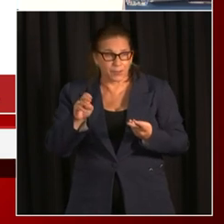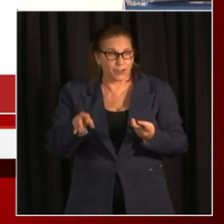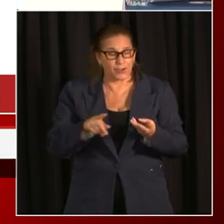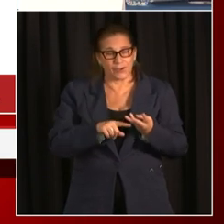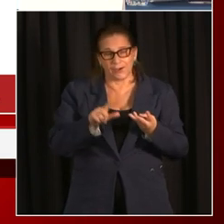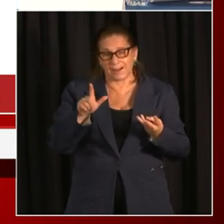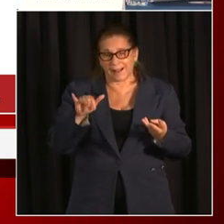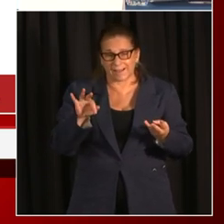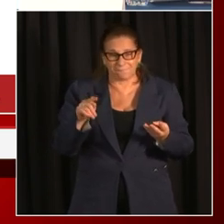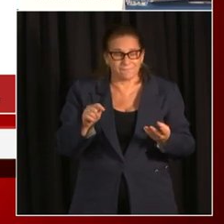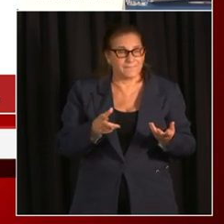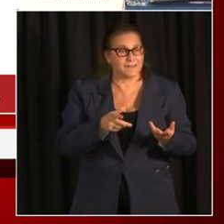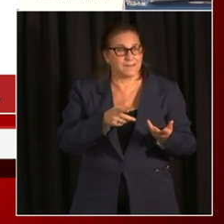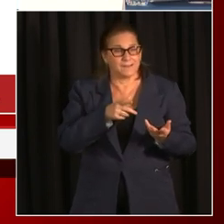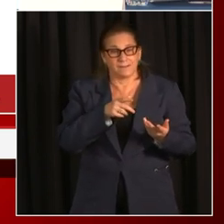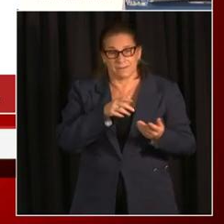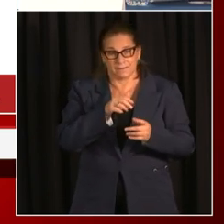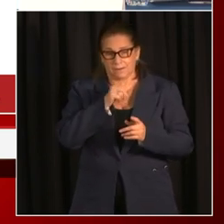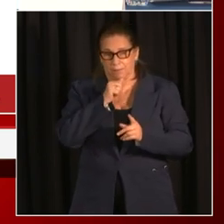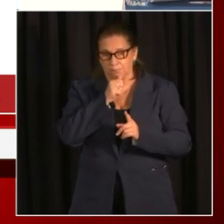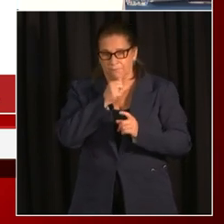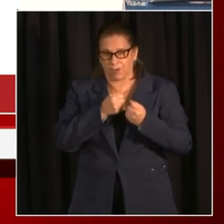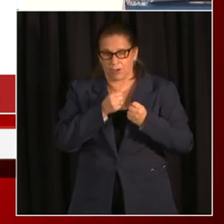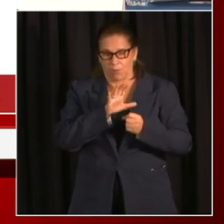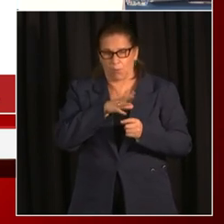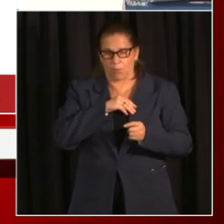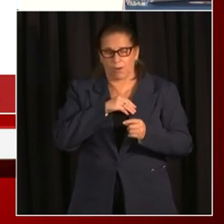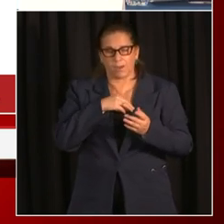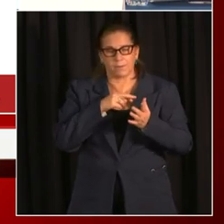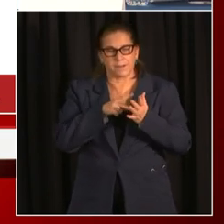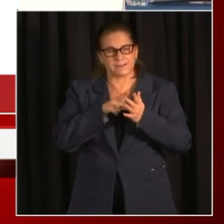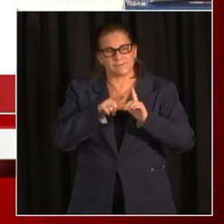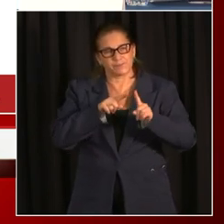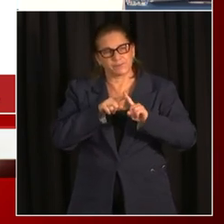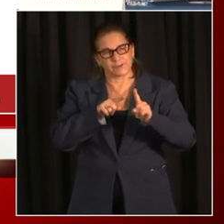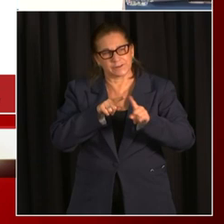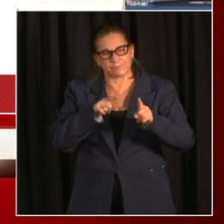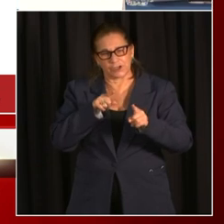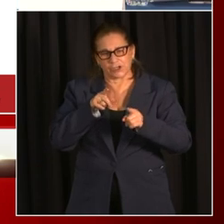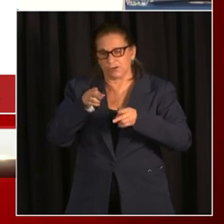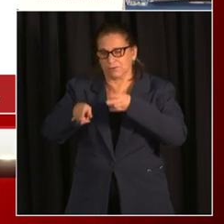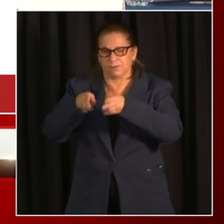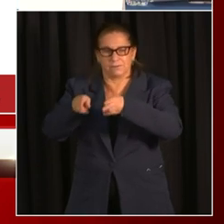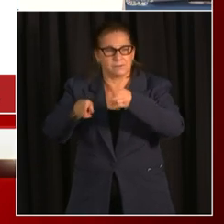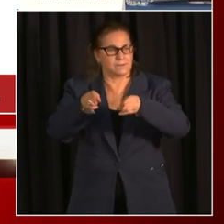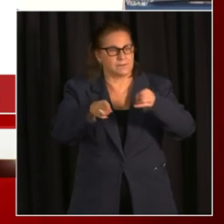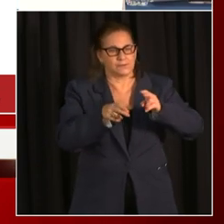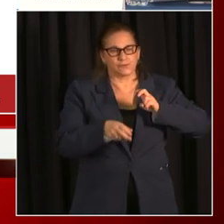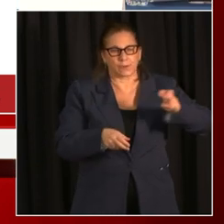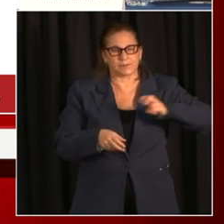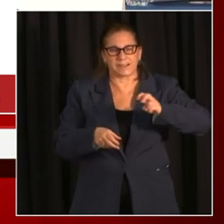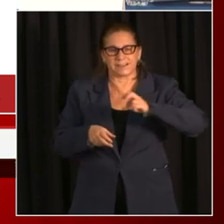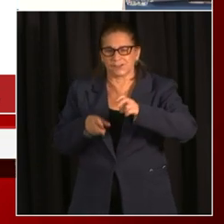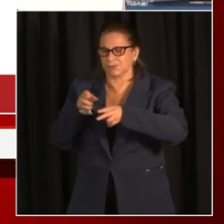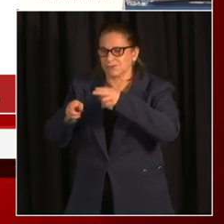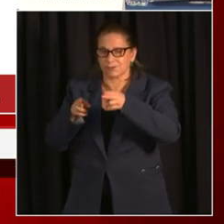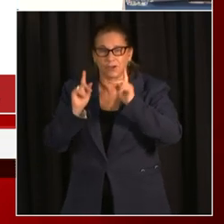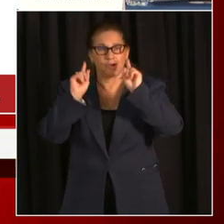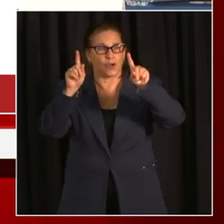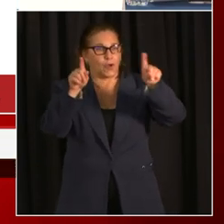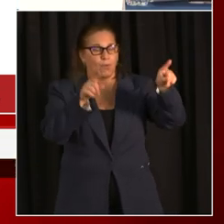over or 2 states over. So lots of people who are still getting on planes, going to hotspot